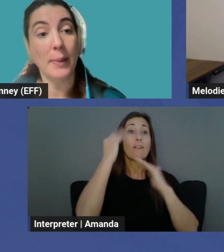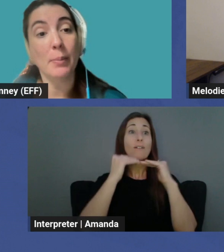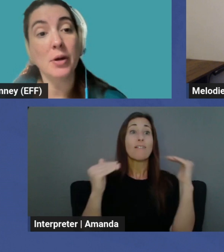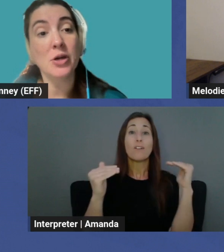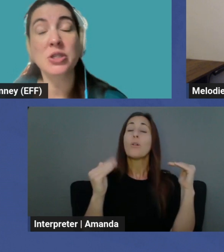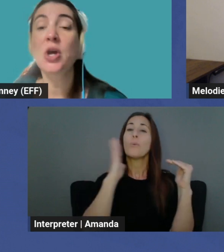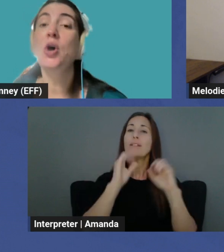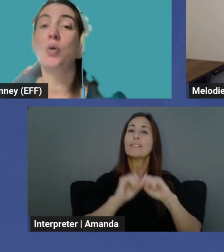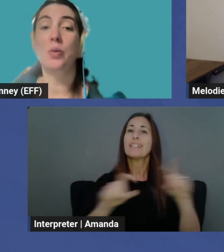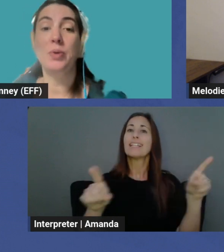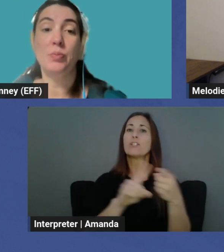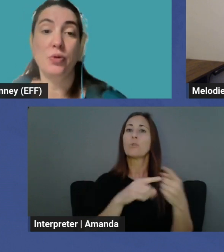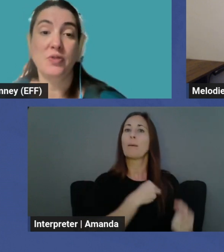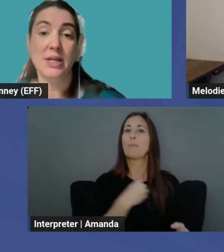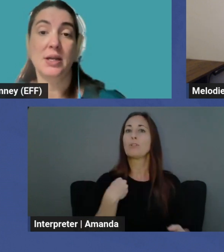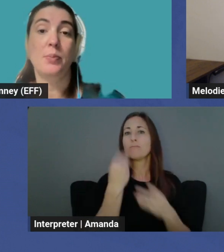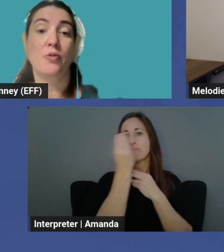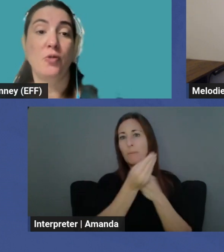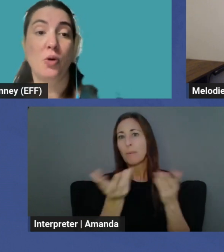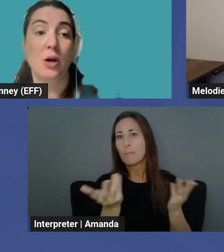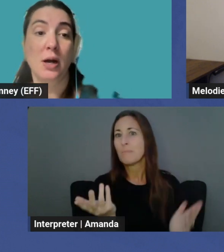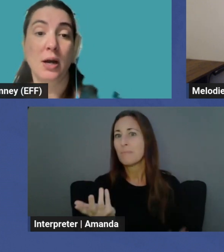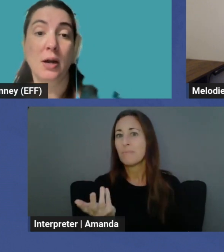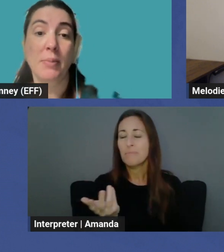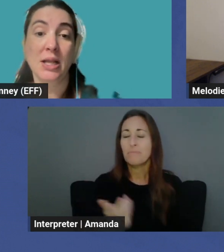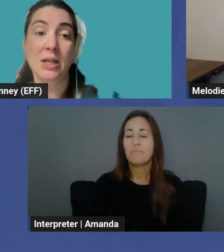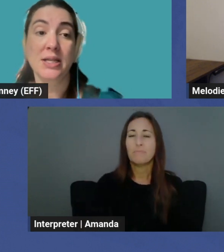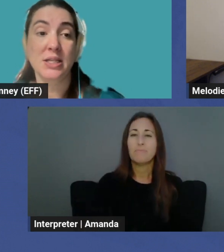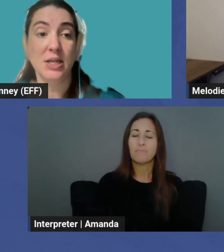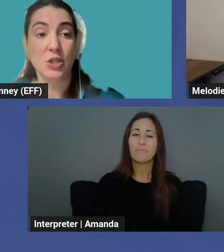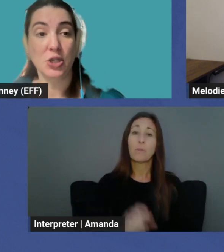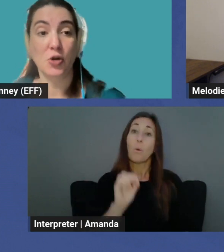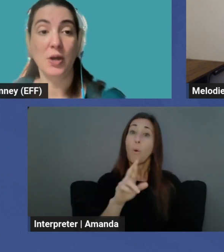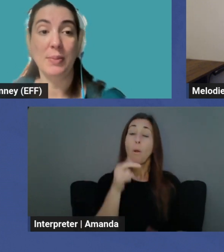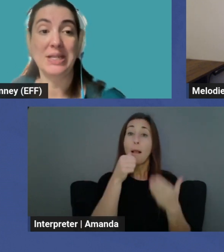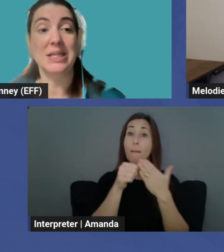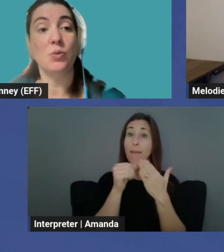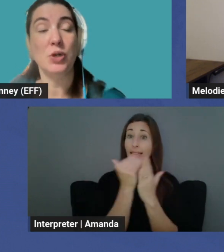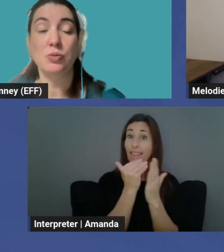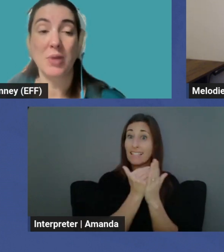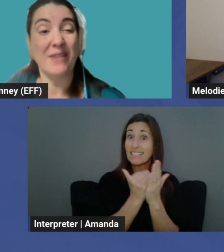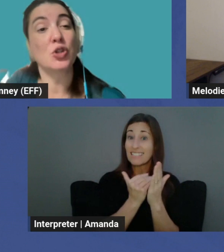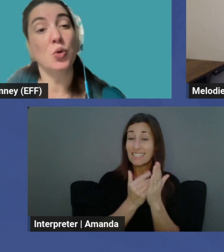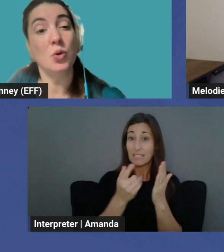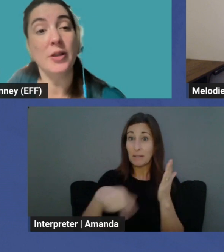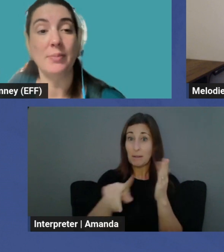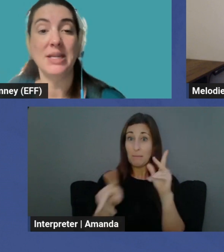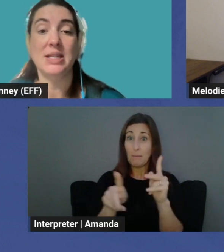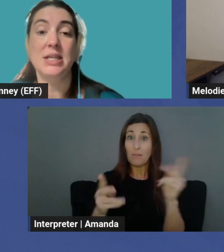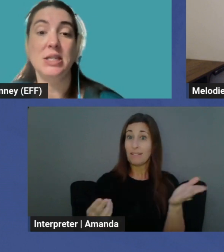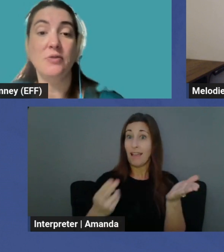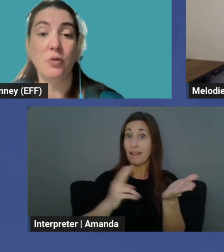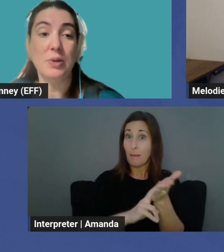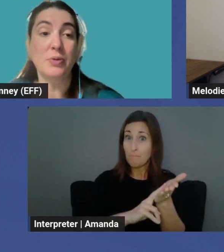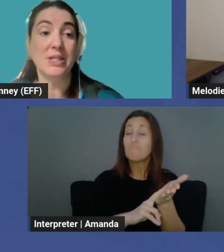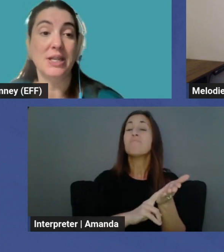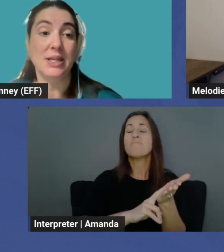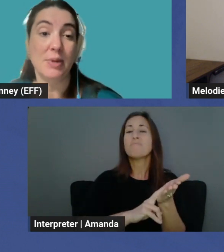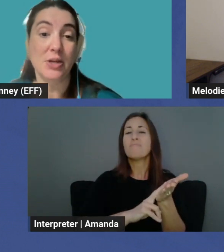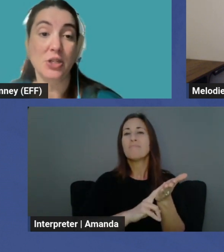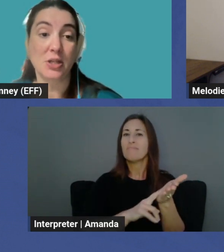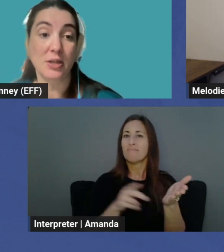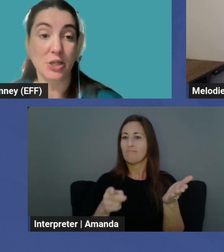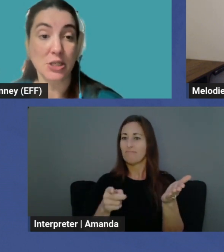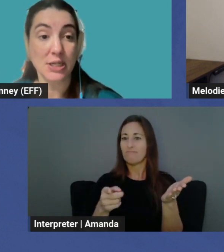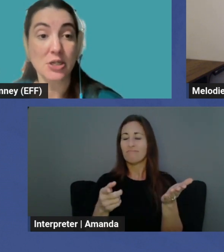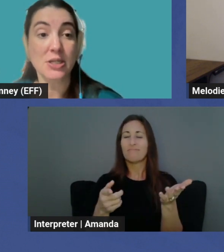to our members or people who've signed up for our mailing list. And so we have a tool that makes it easy for people to send